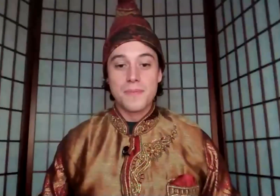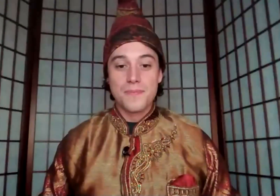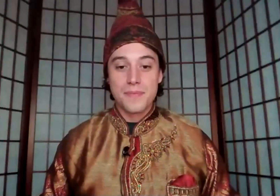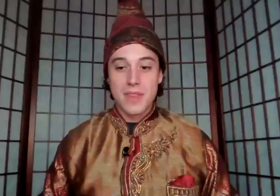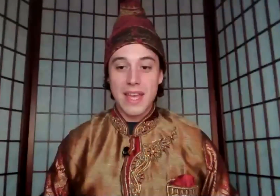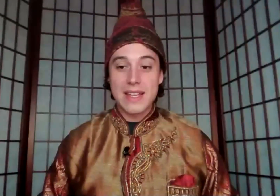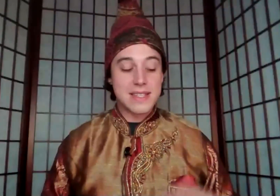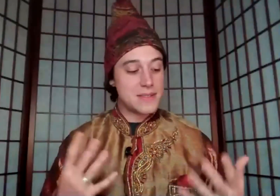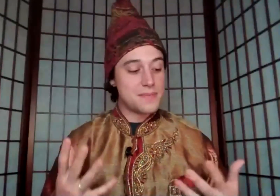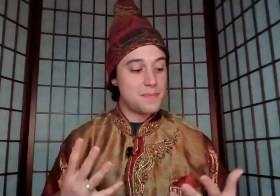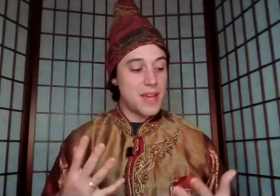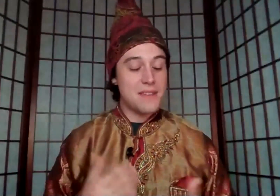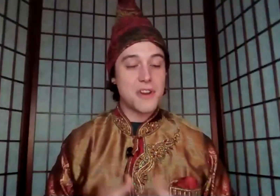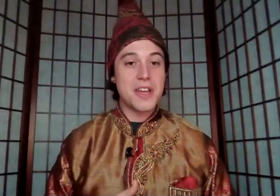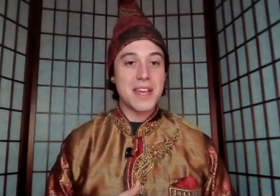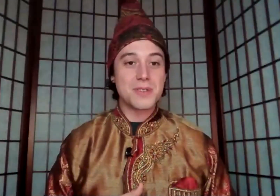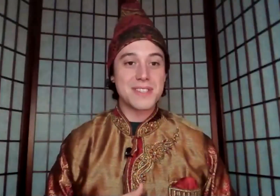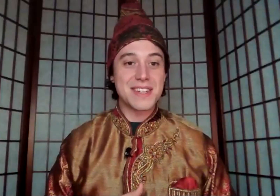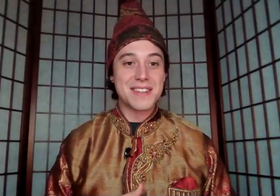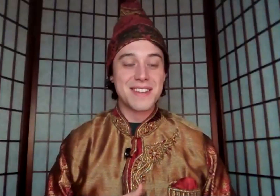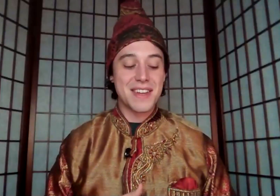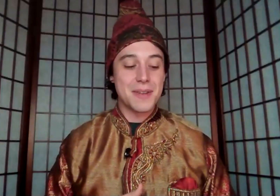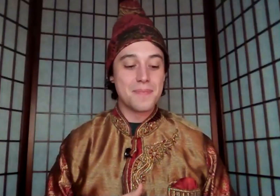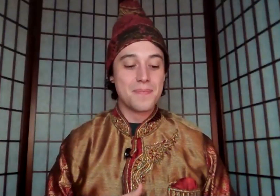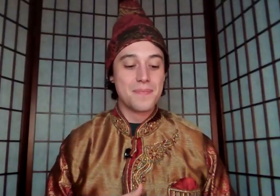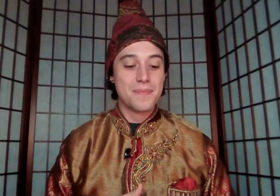So it's been a very interesting